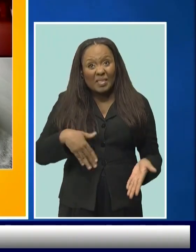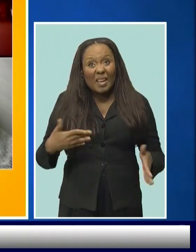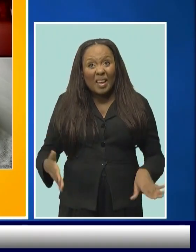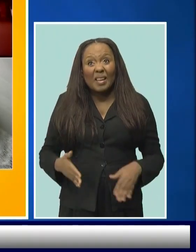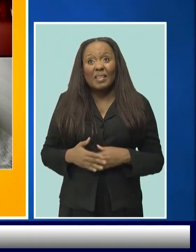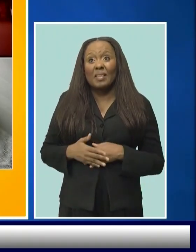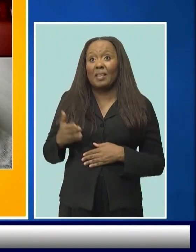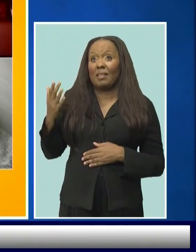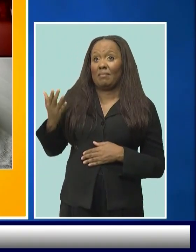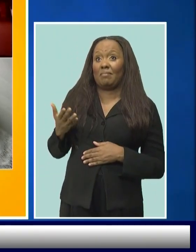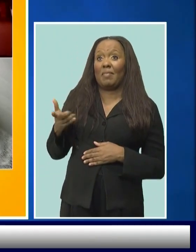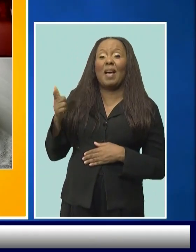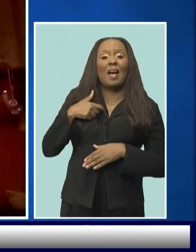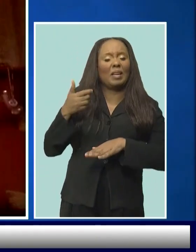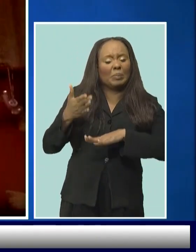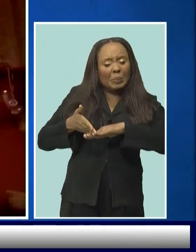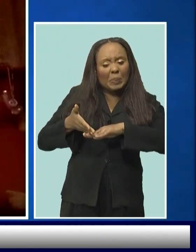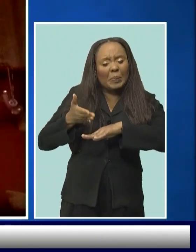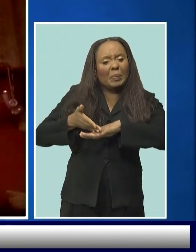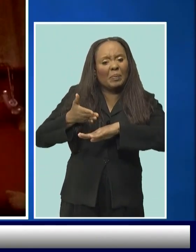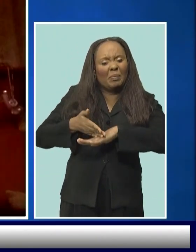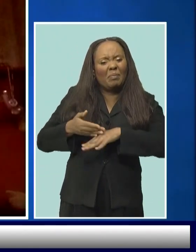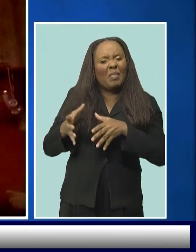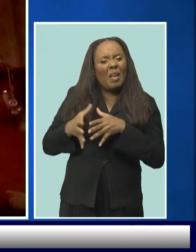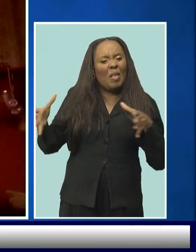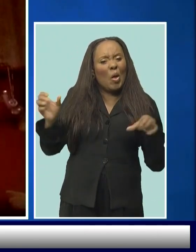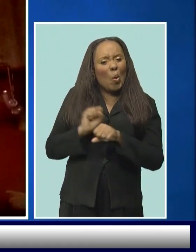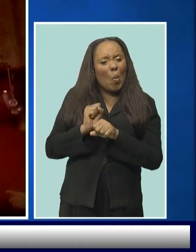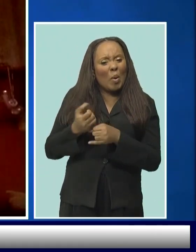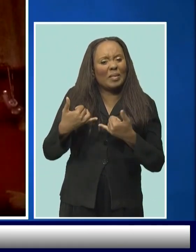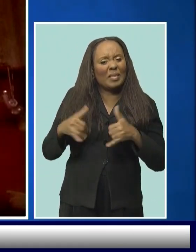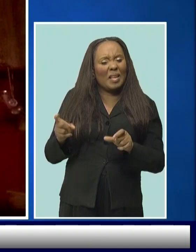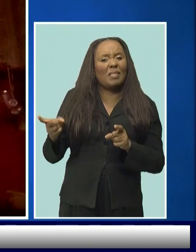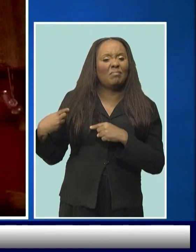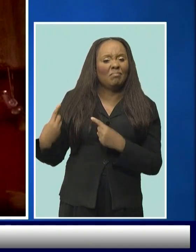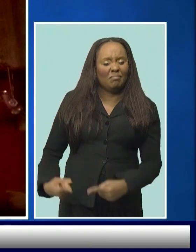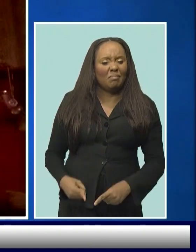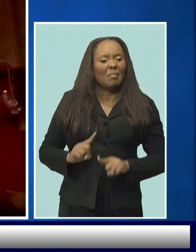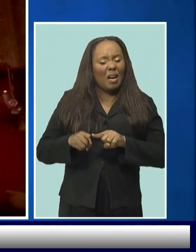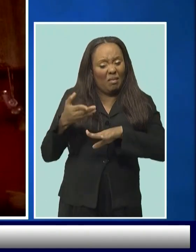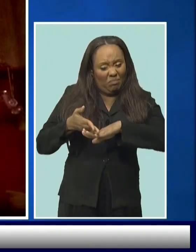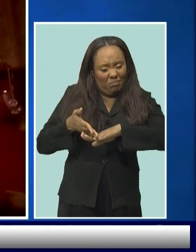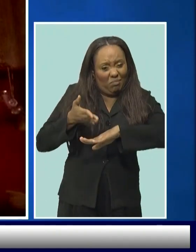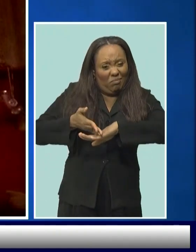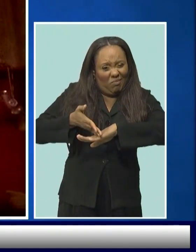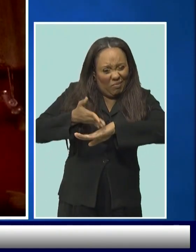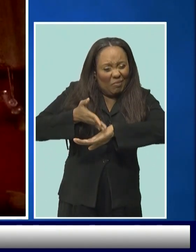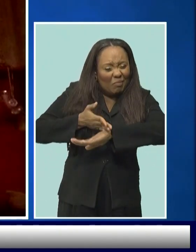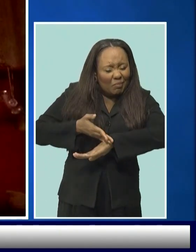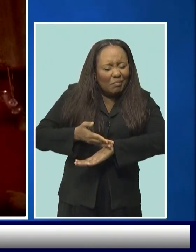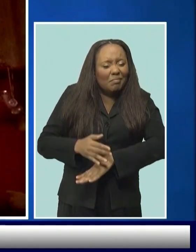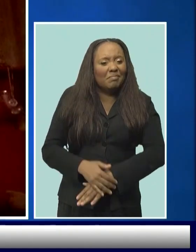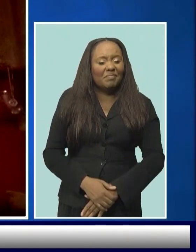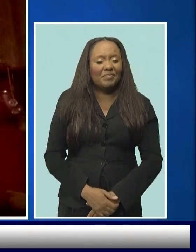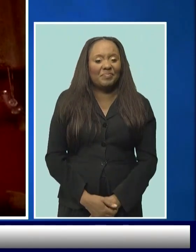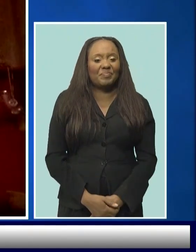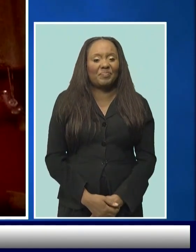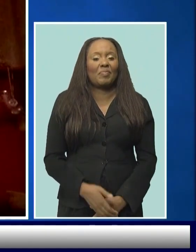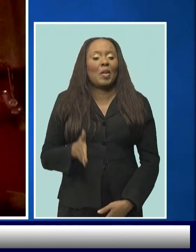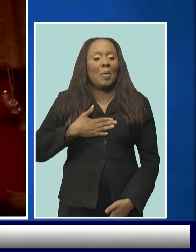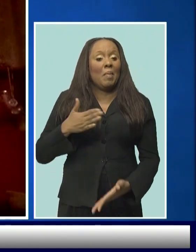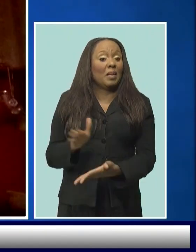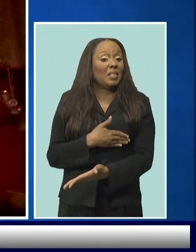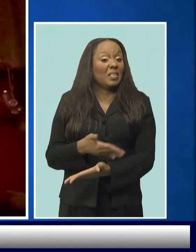I'm improving a little bit. Still got more work to come, but improving a little bit. But my song